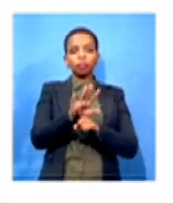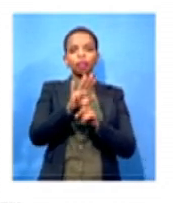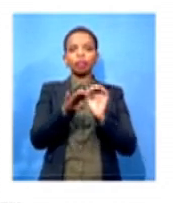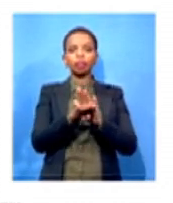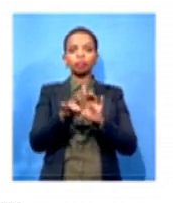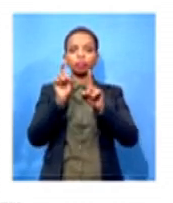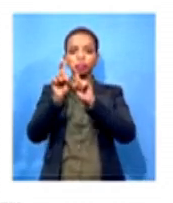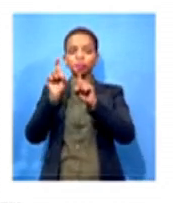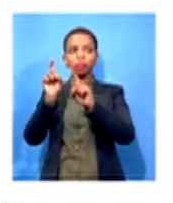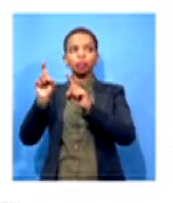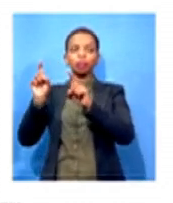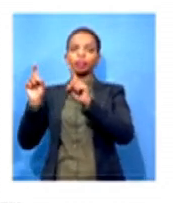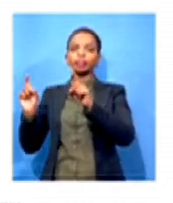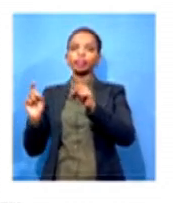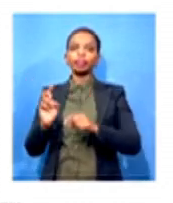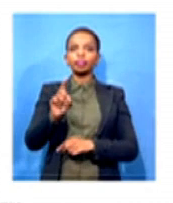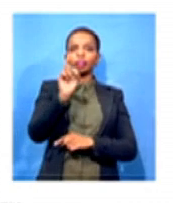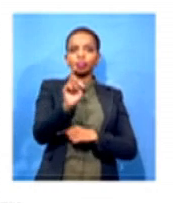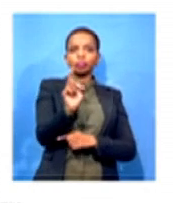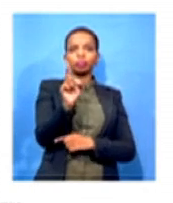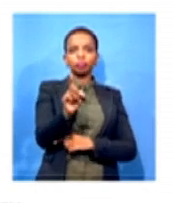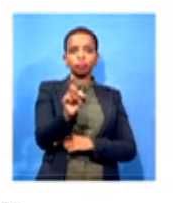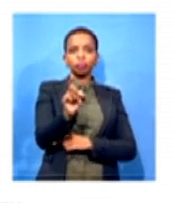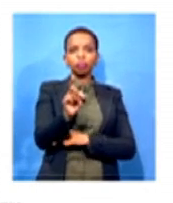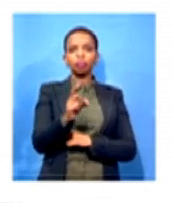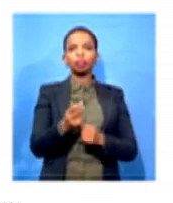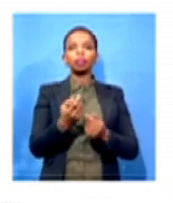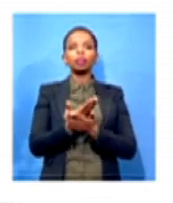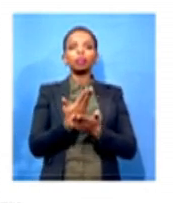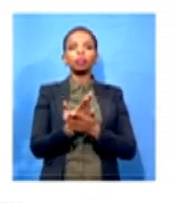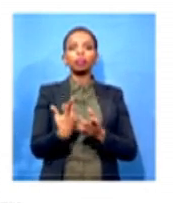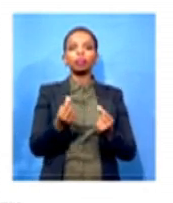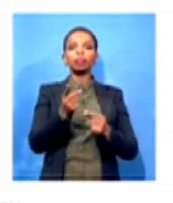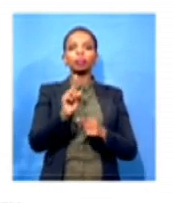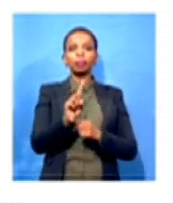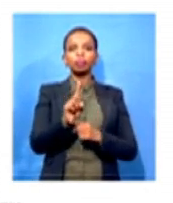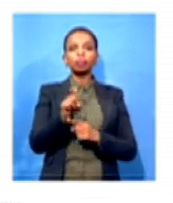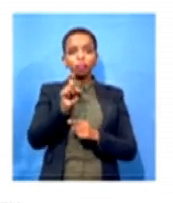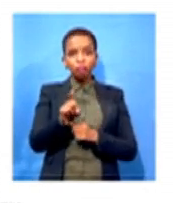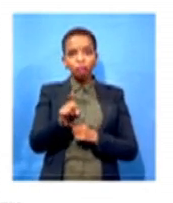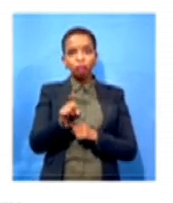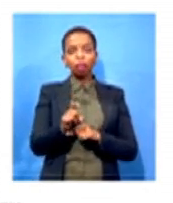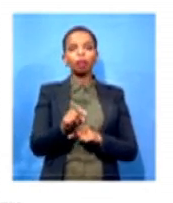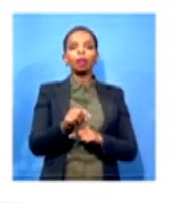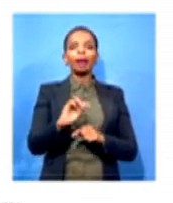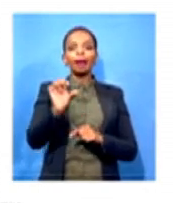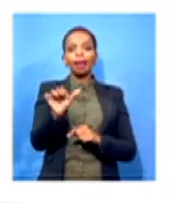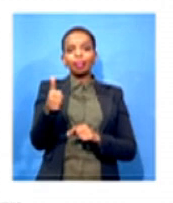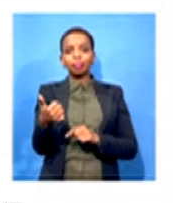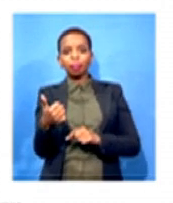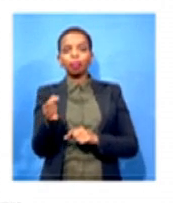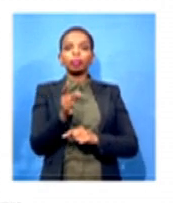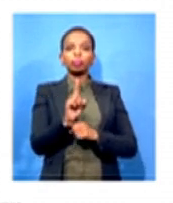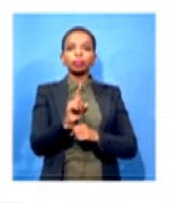groups. One group is what we call a population surveys. The other one is contact tracing, where there was